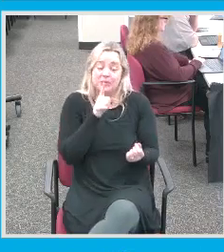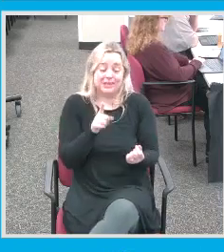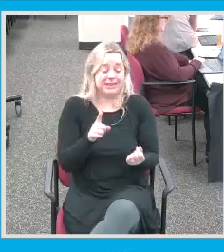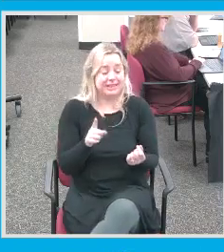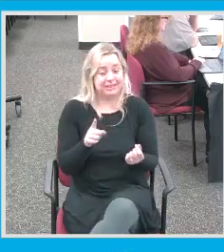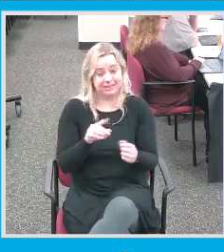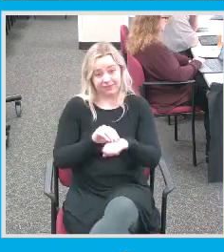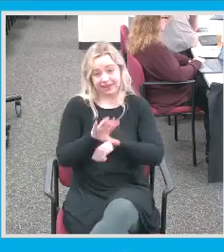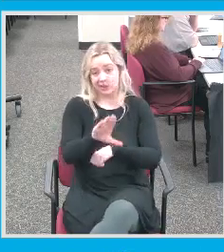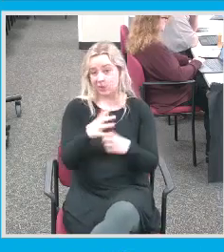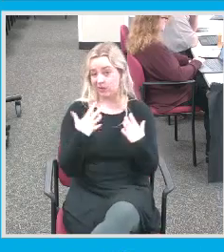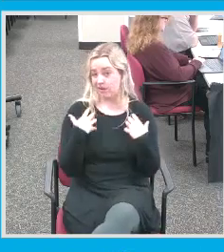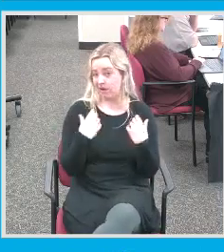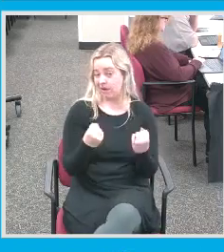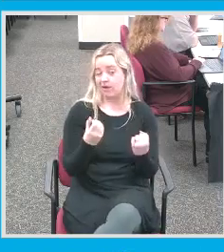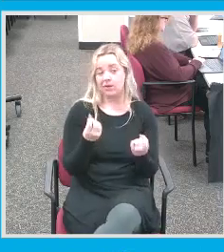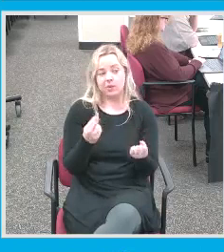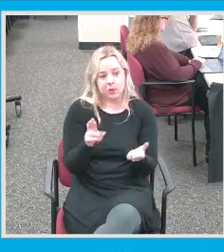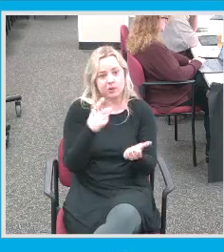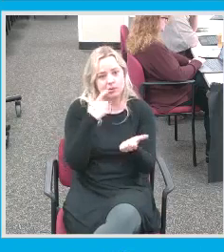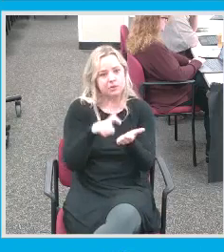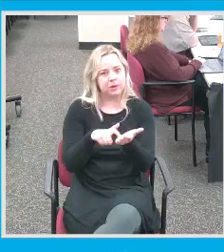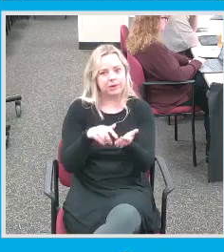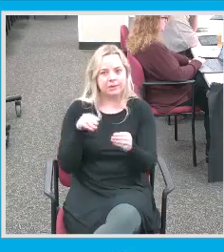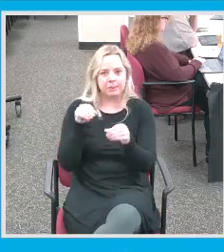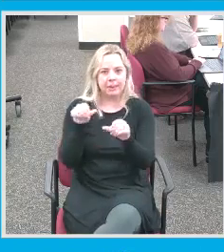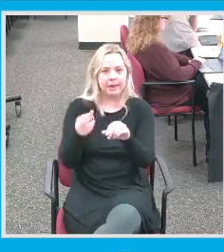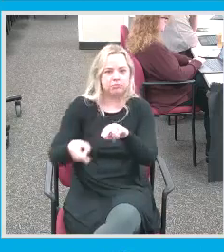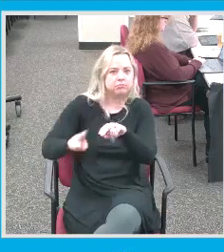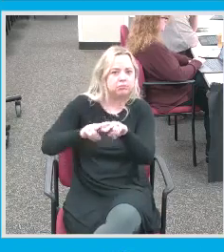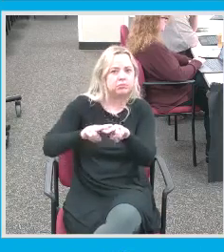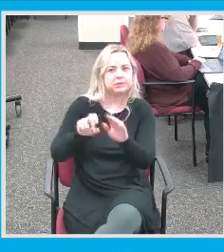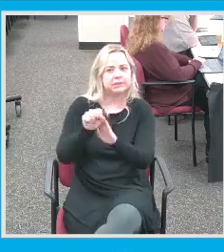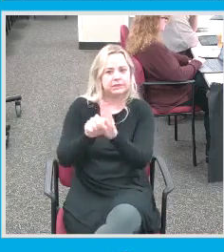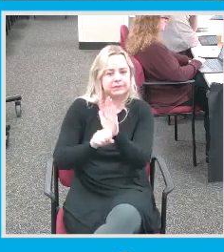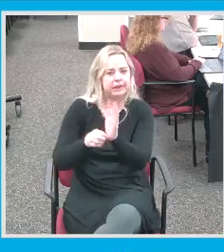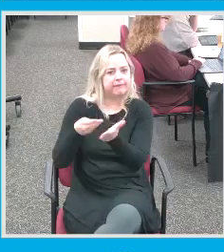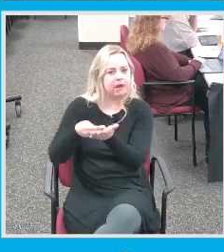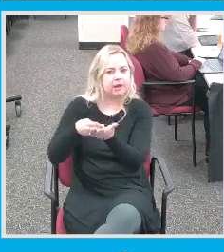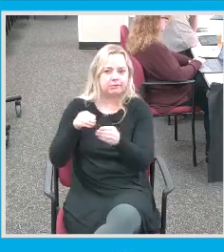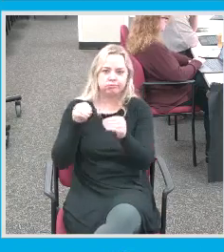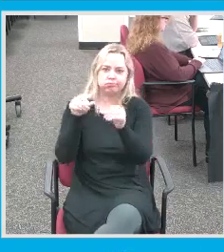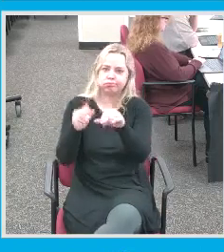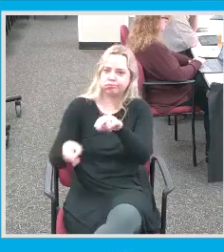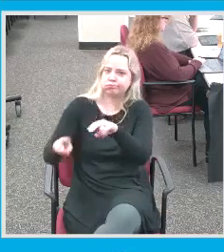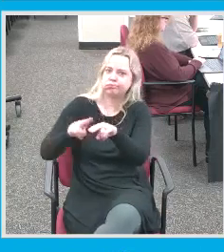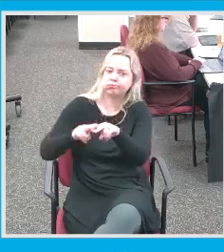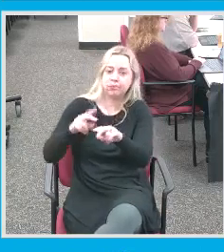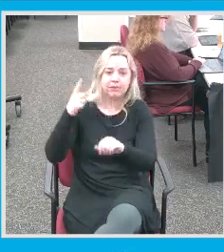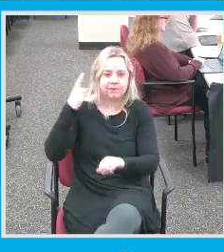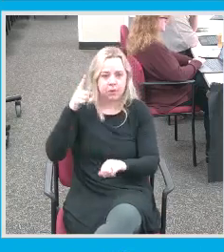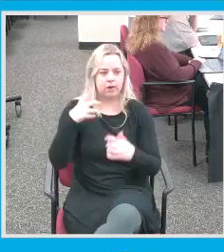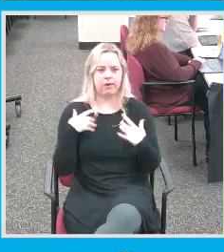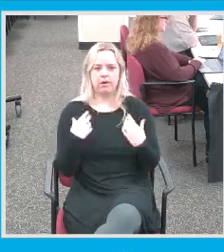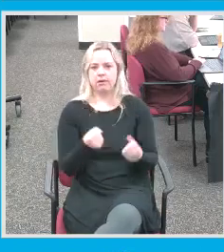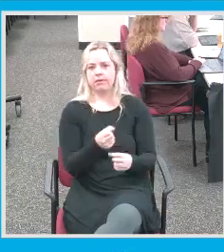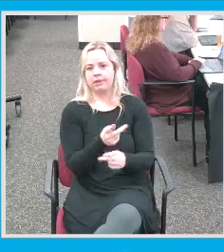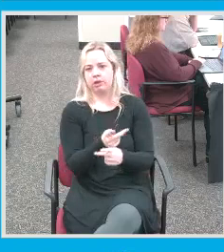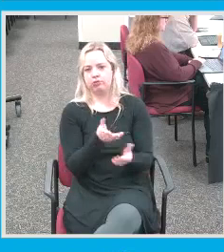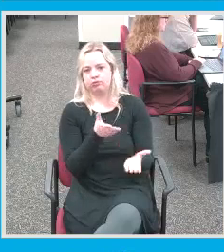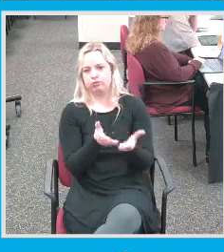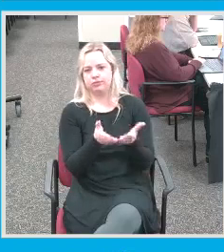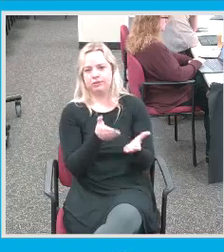or we're paying increased state and federal tax dollars to pay for healthcare services that people aren't able to